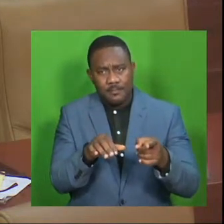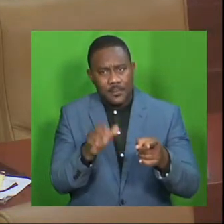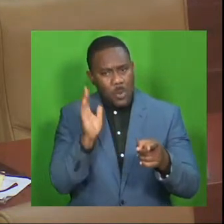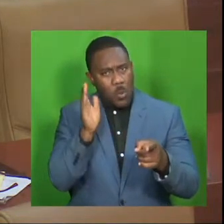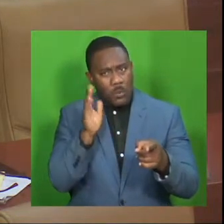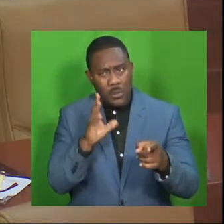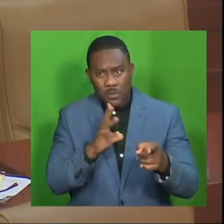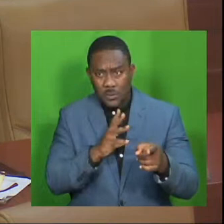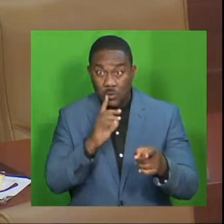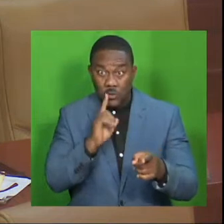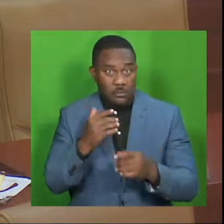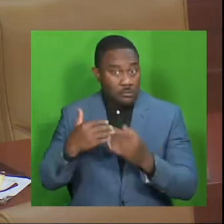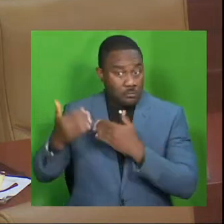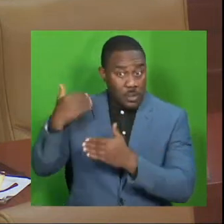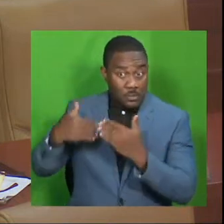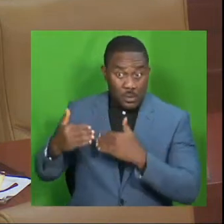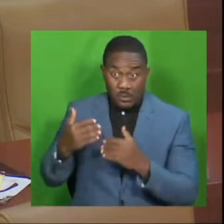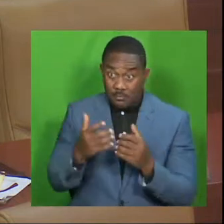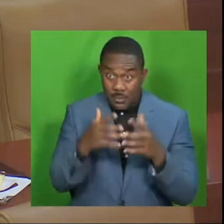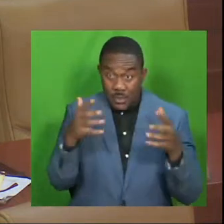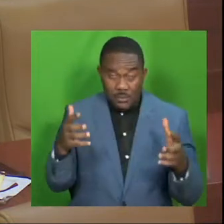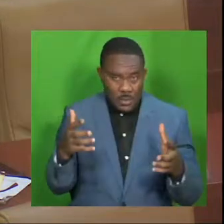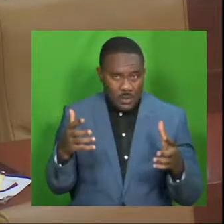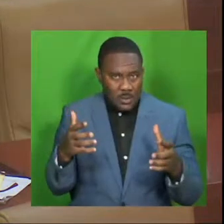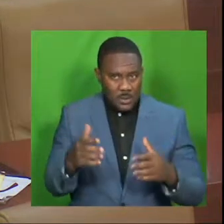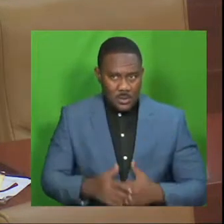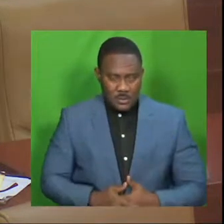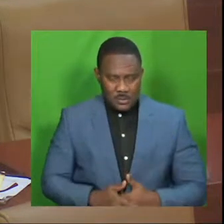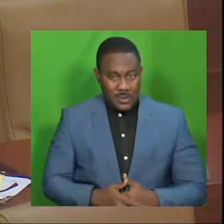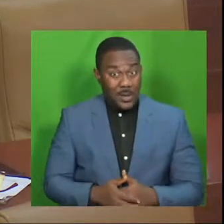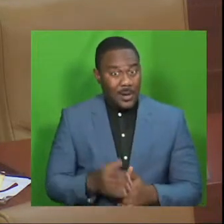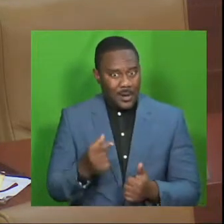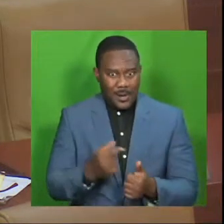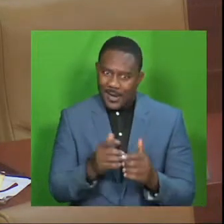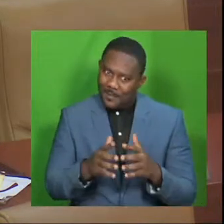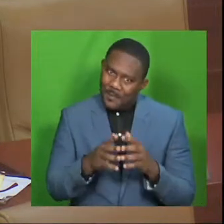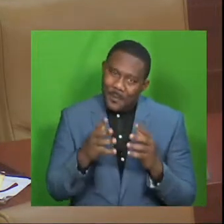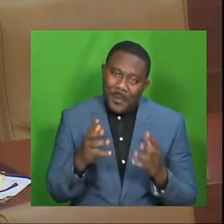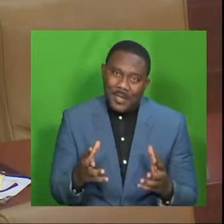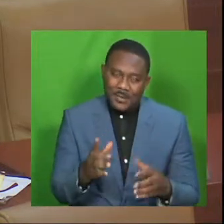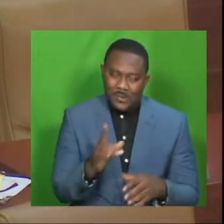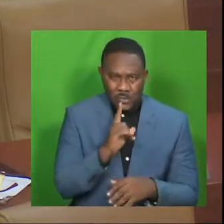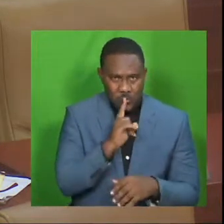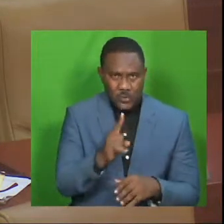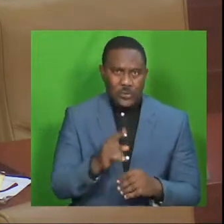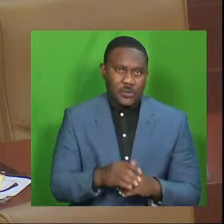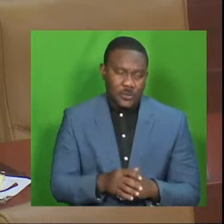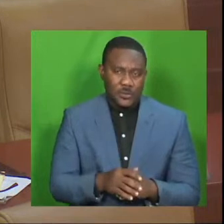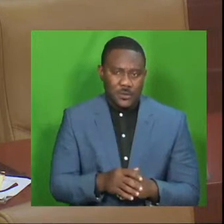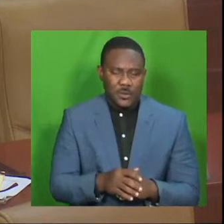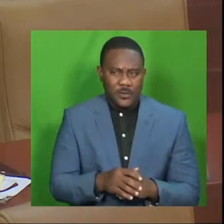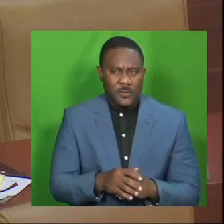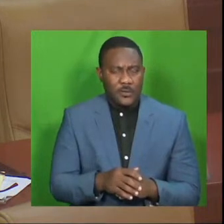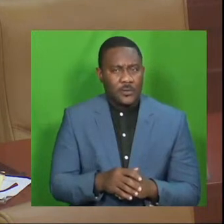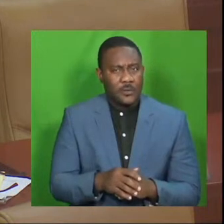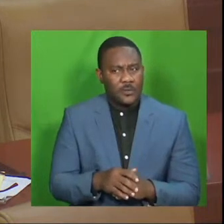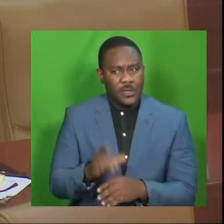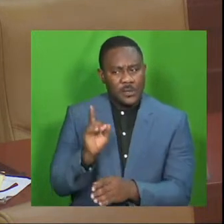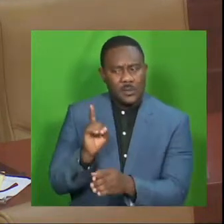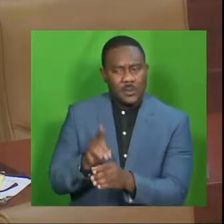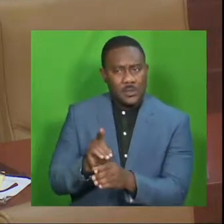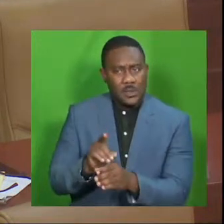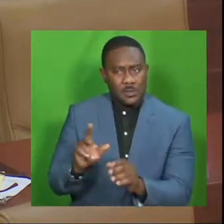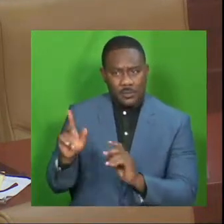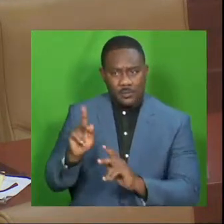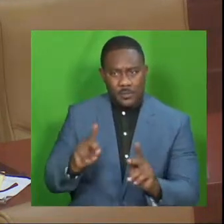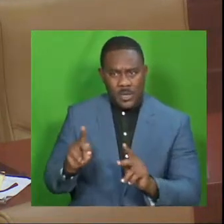by. We've done a lot. In fact, not to say Ghana haven't done a lot. Ghana has really done a lot for the physically challenged. But when you look